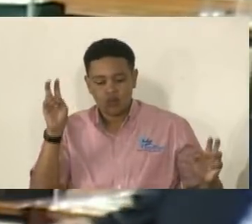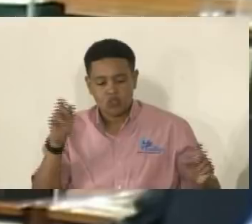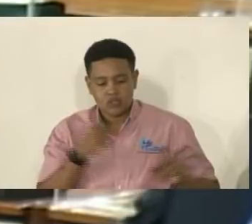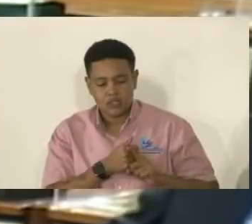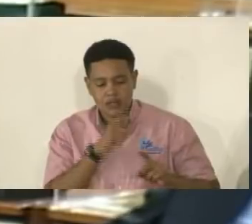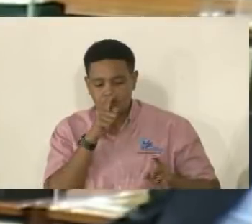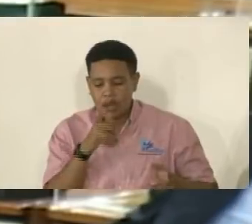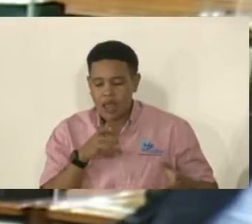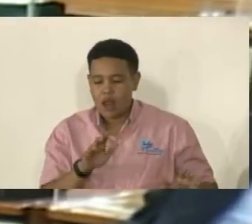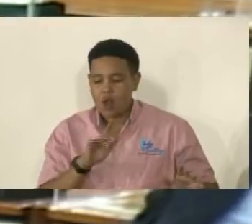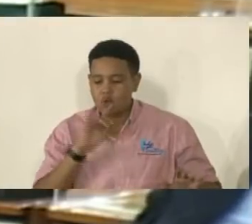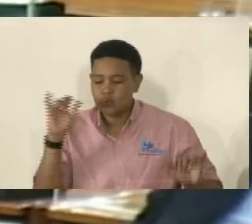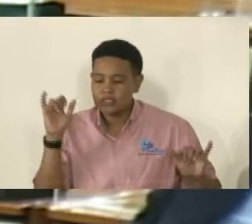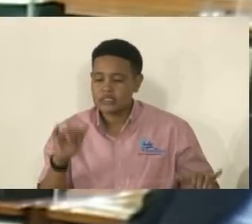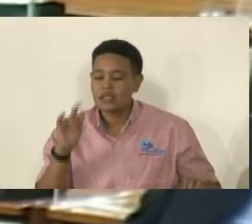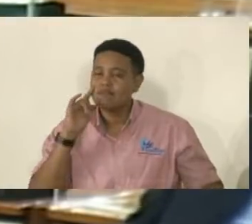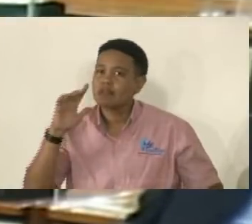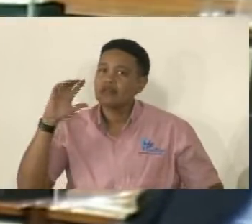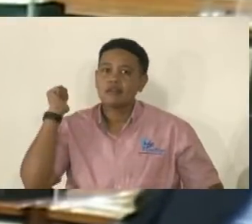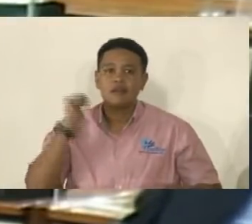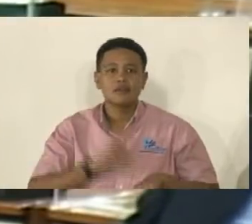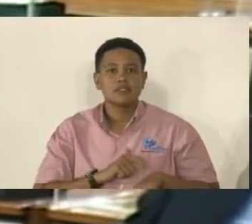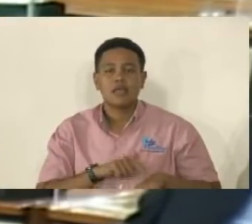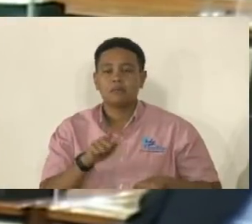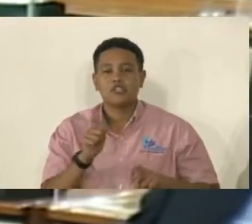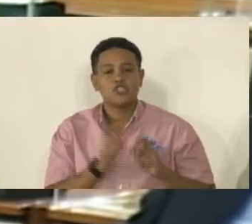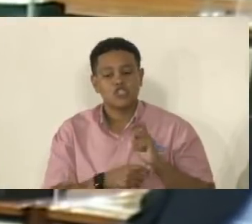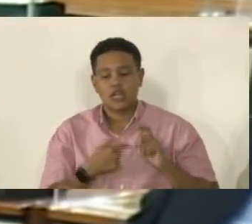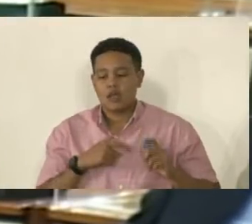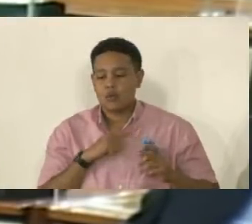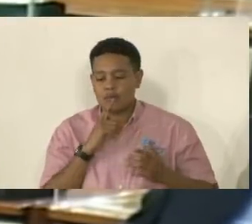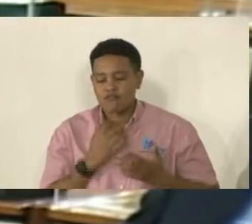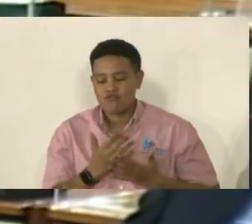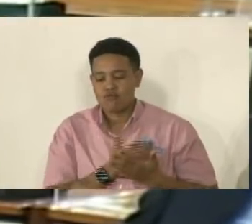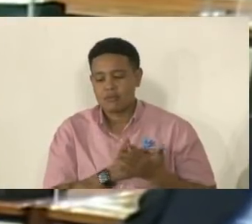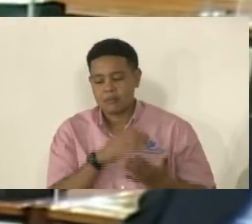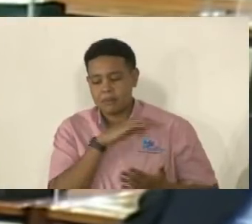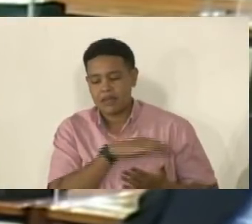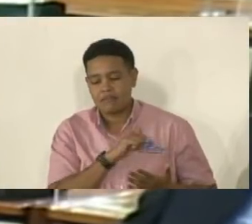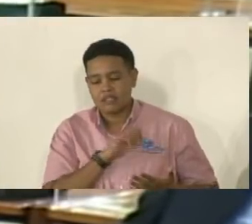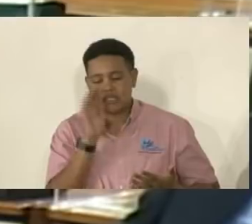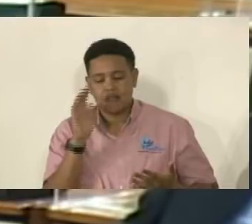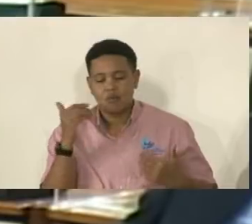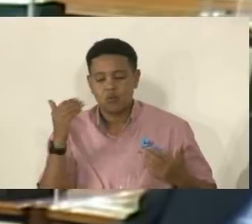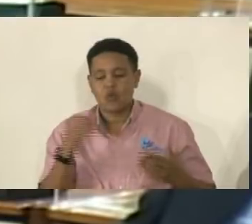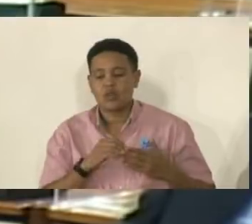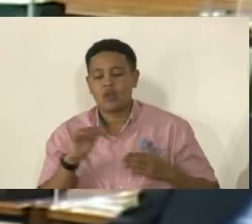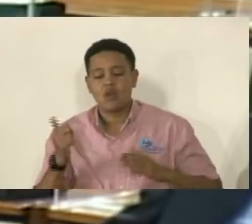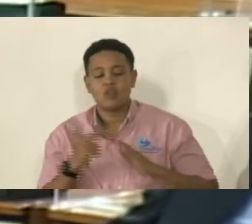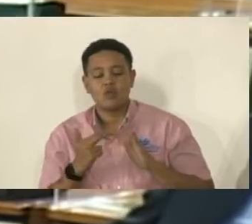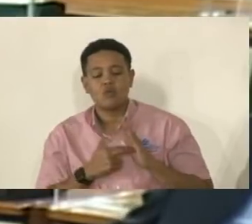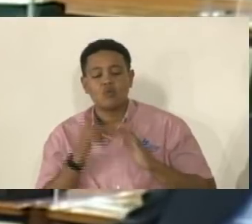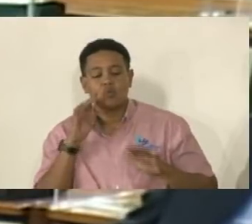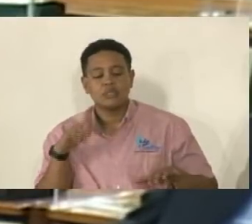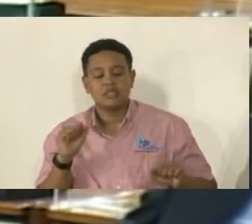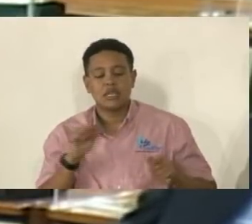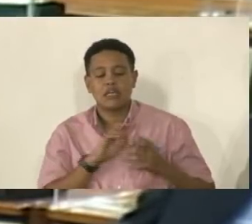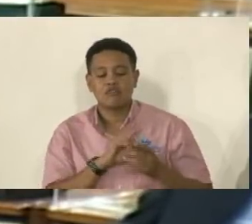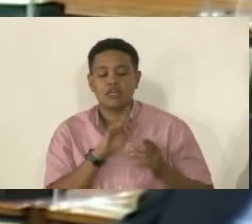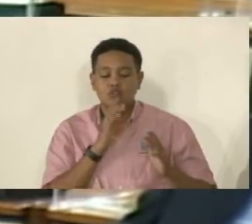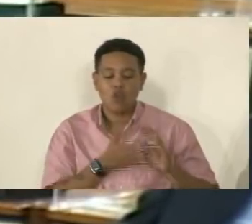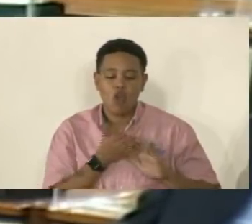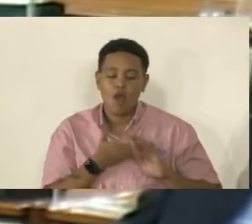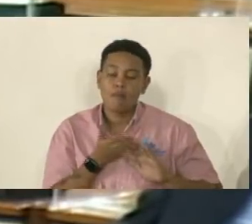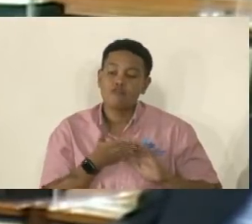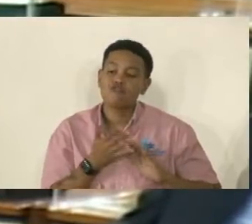allowed to stay for far too long, and we have reaped the benefits. I will get into the other measures that we will take in terms of